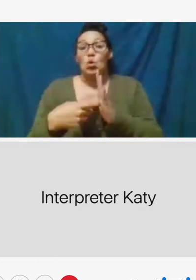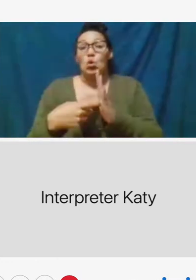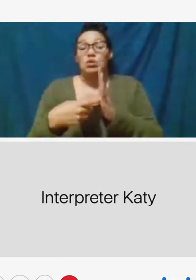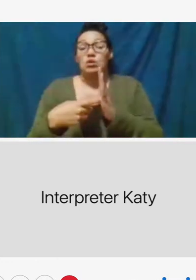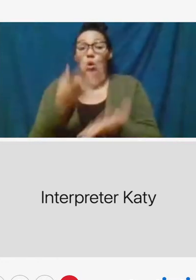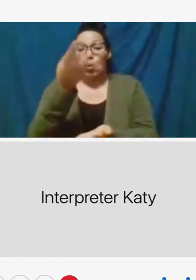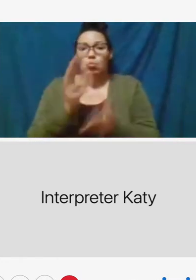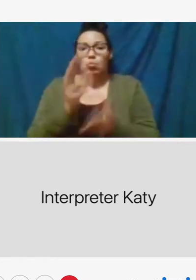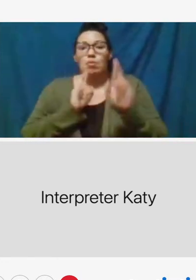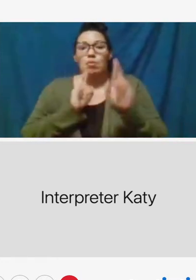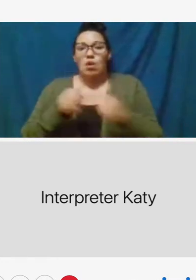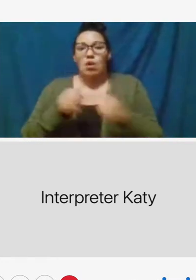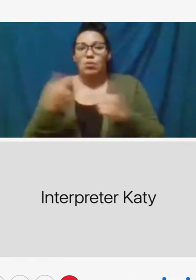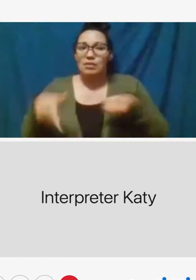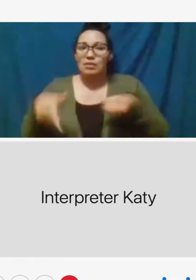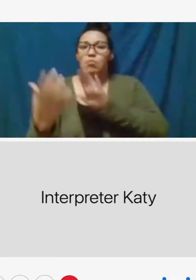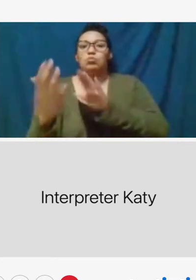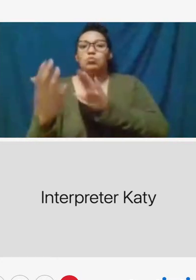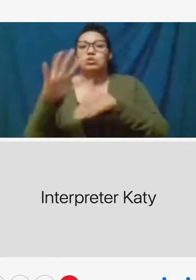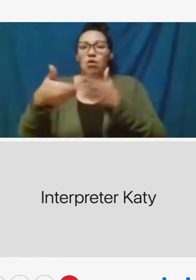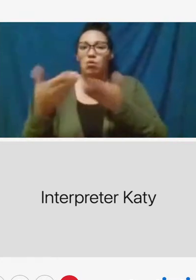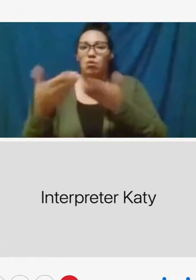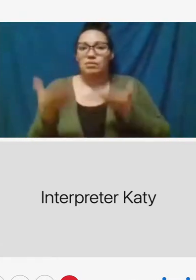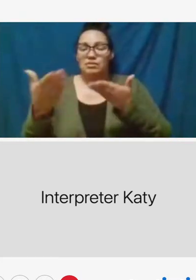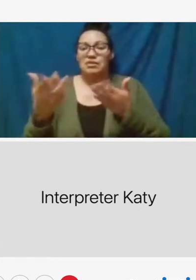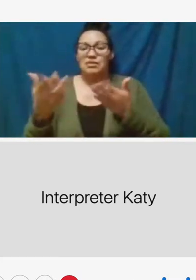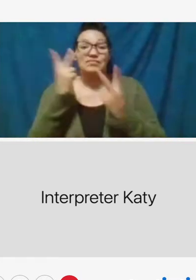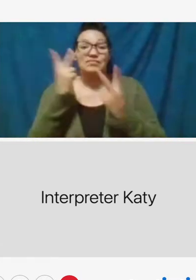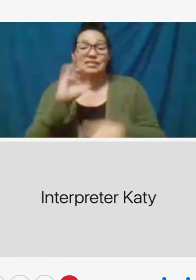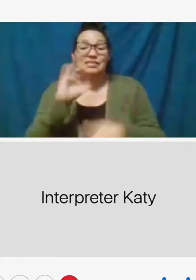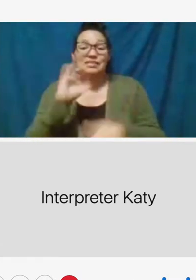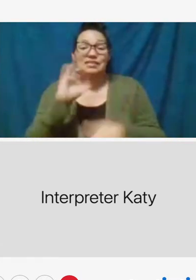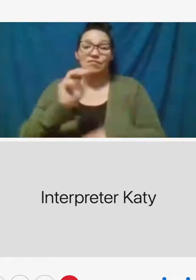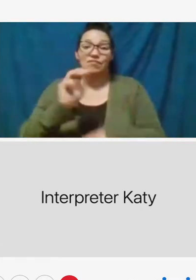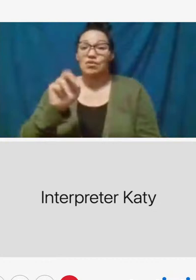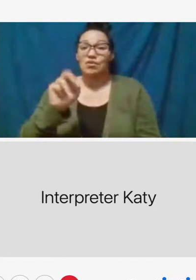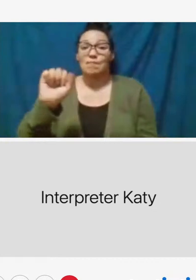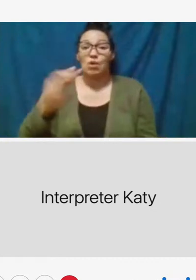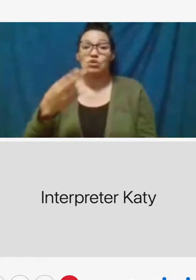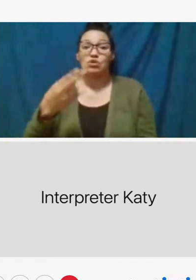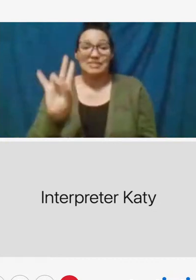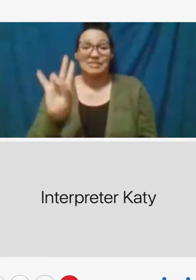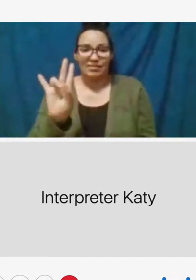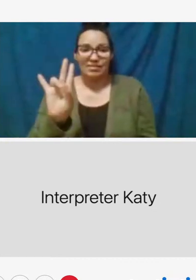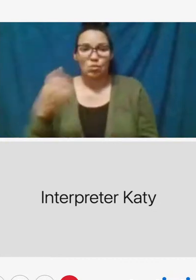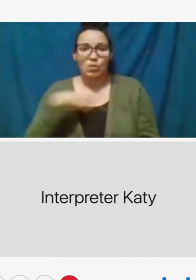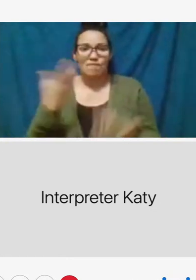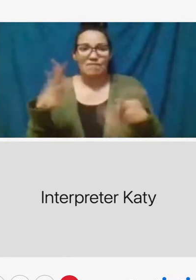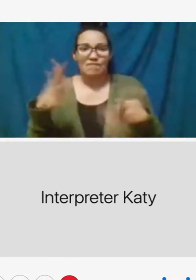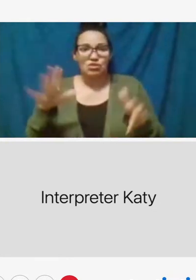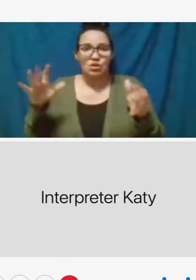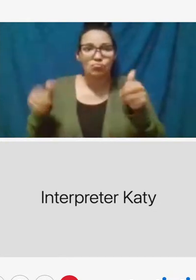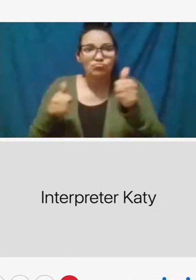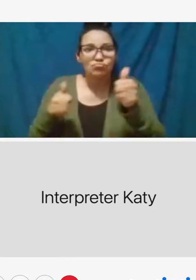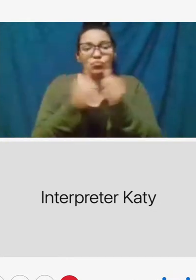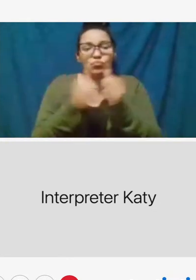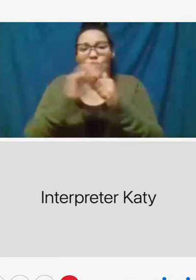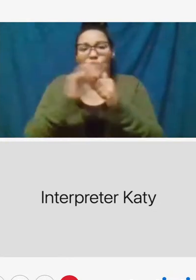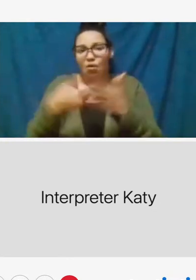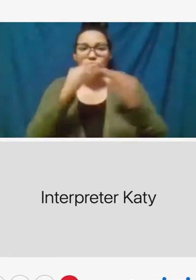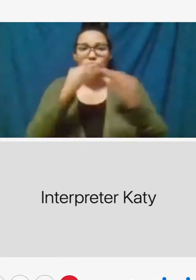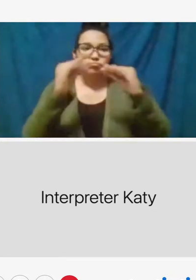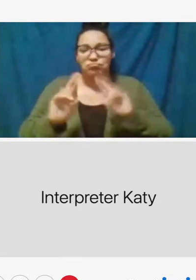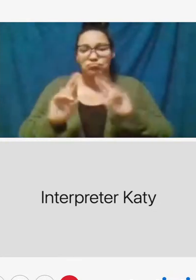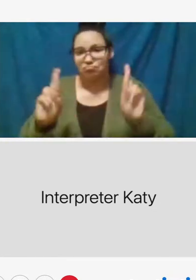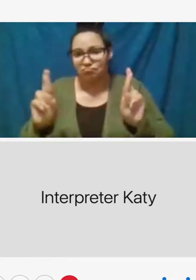recommendations this visit is set for March 7th so we are finishing up the final touches in preparation Virtual Enterprise